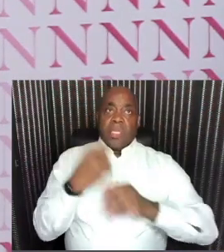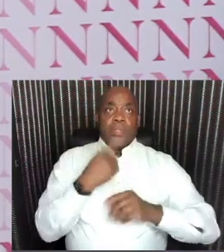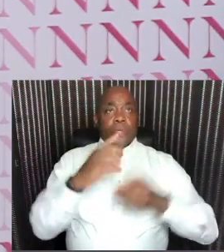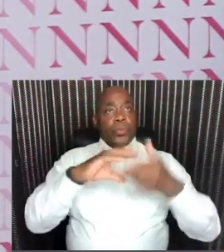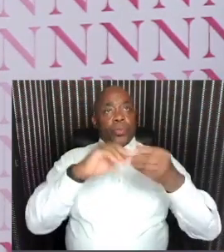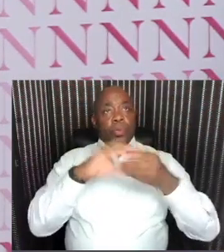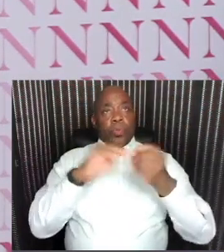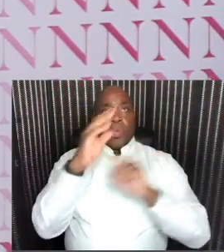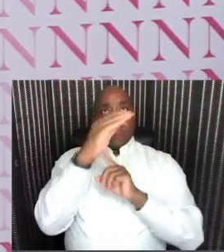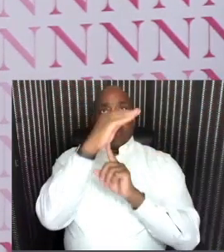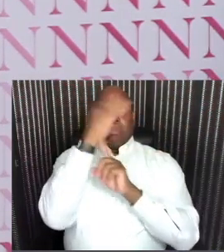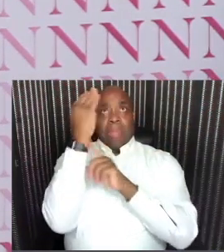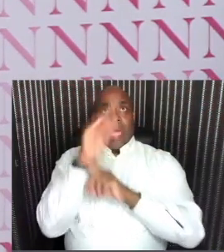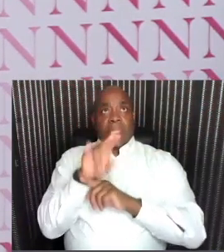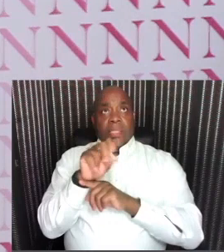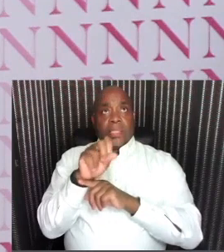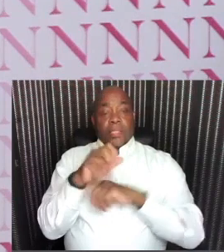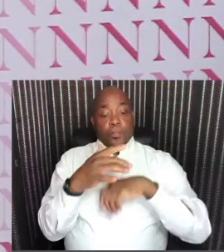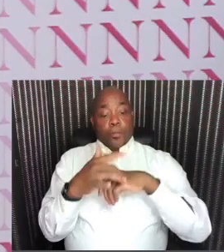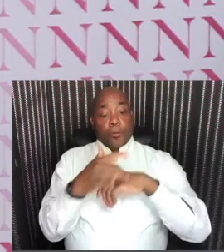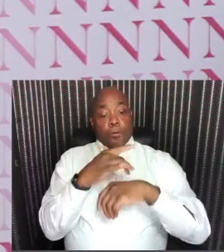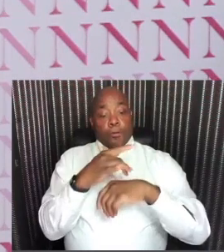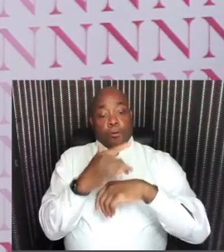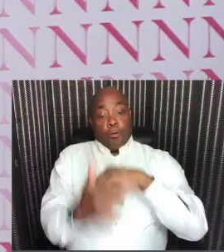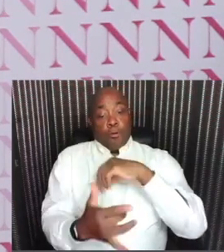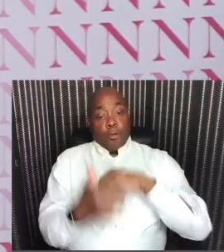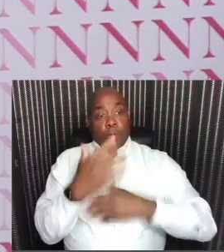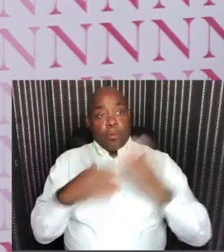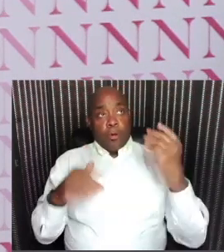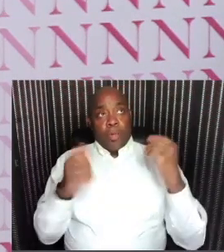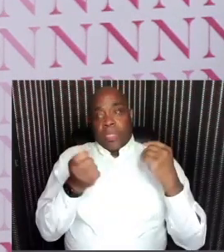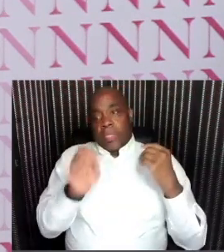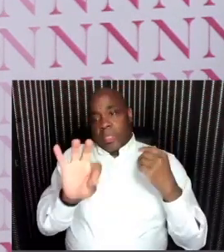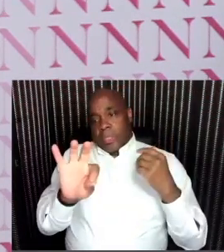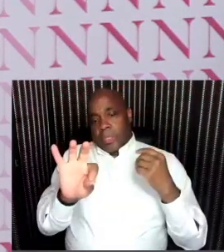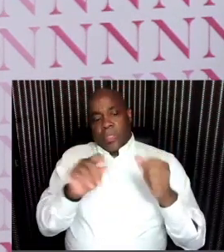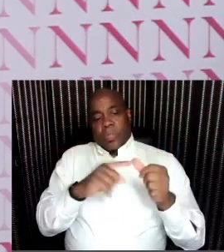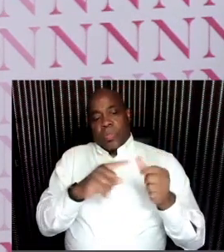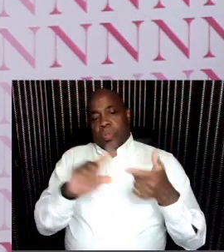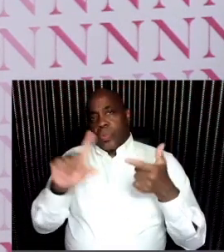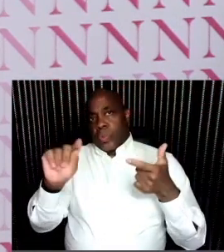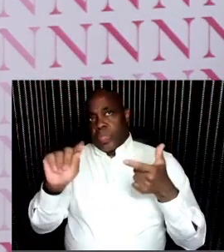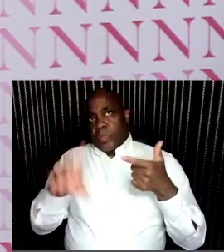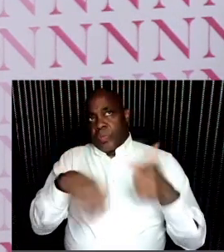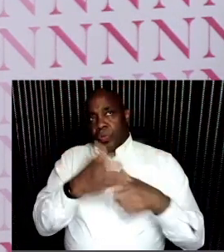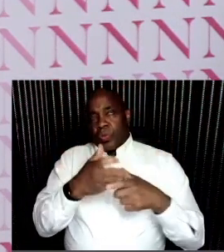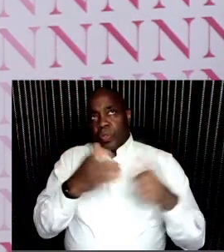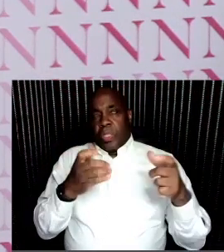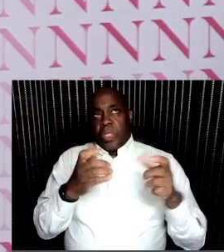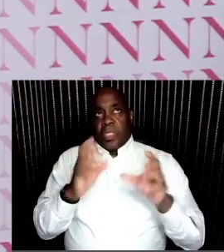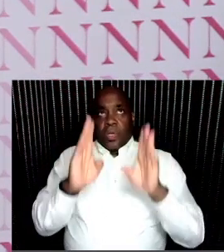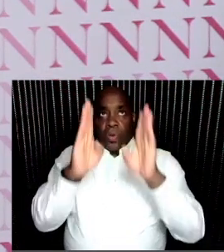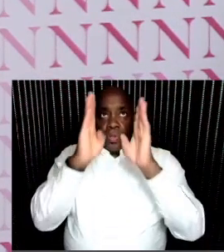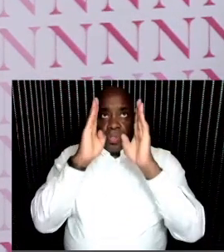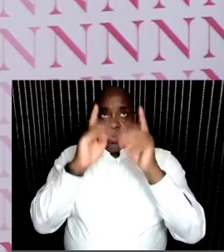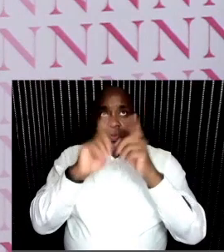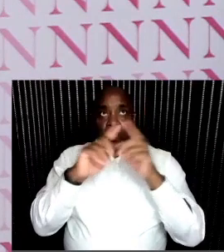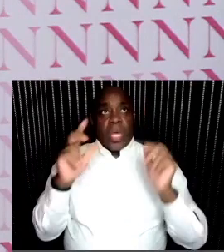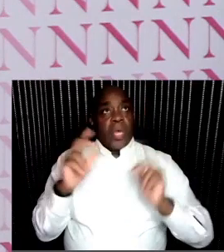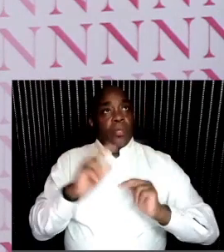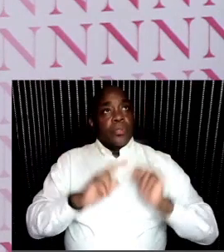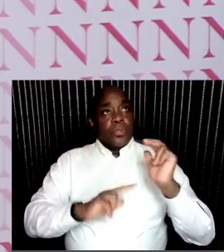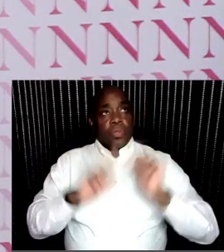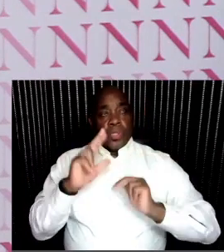an earlier period in the 19th or the 20th century is calling attention to this constructionist view.